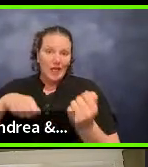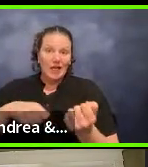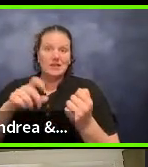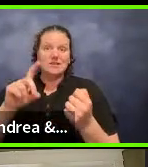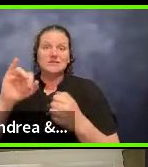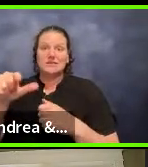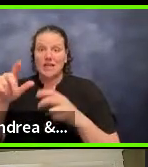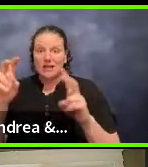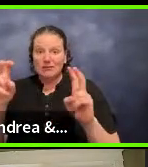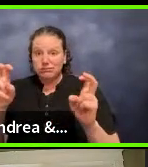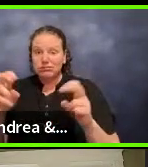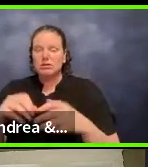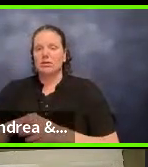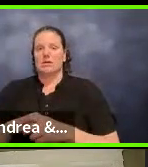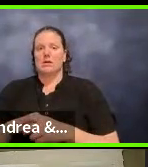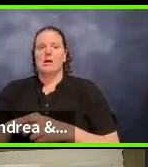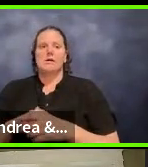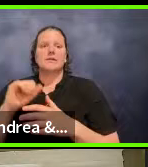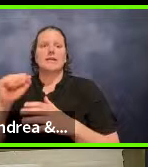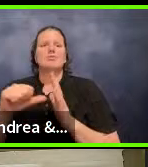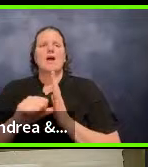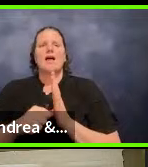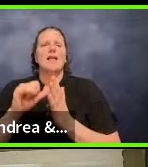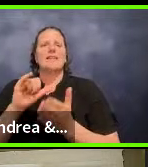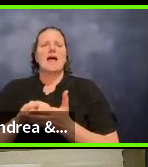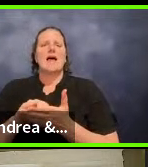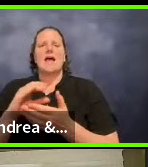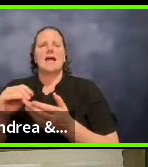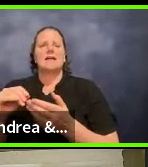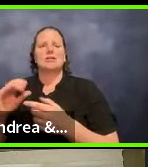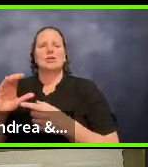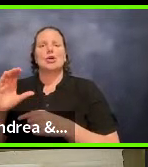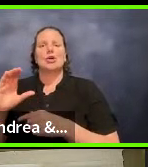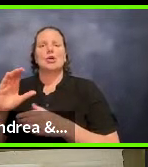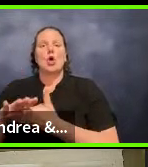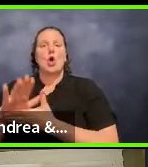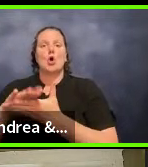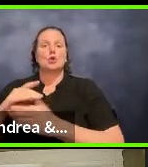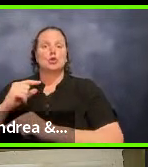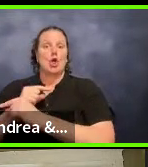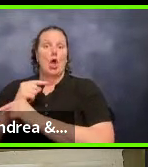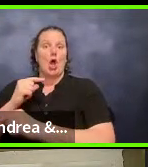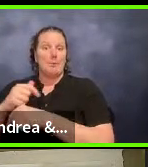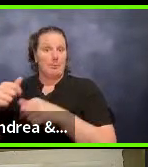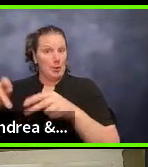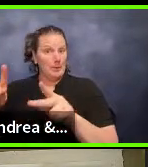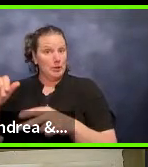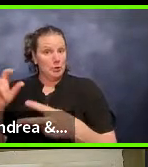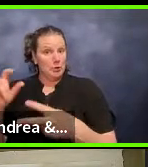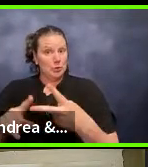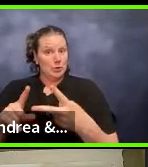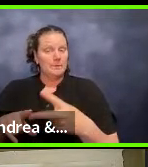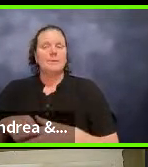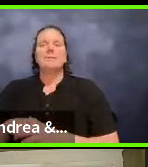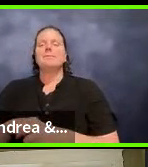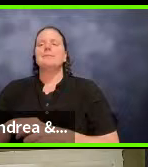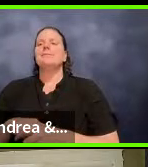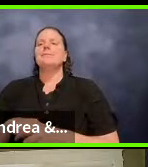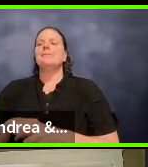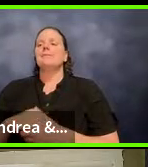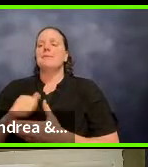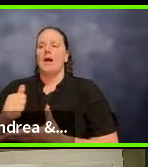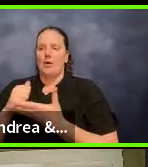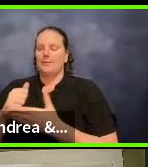kind of highlight that, as well as particularly the Coast Guard permit, that would be helpful. Yeah, so there